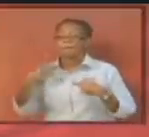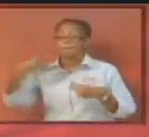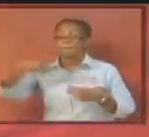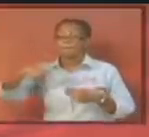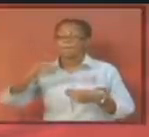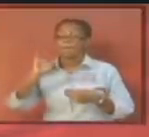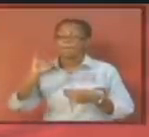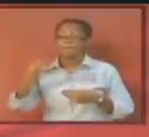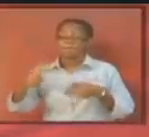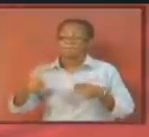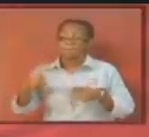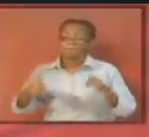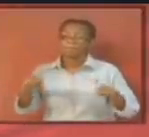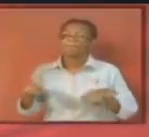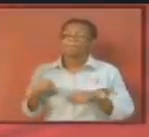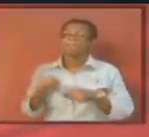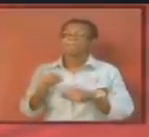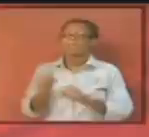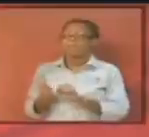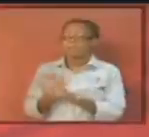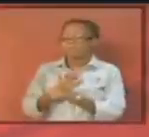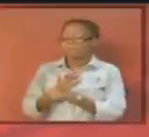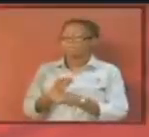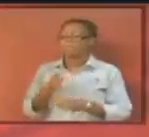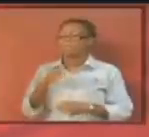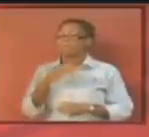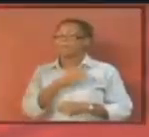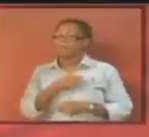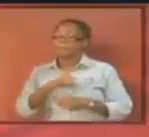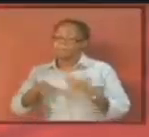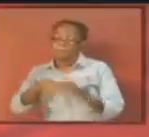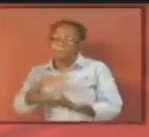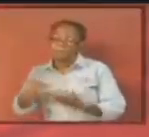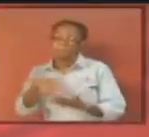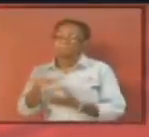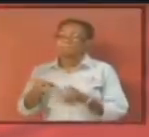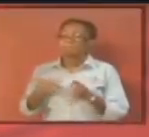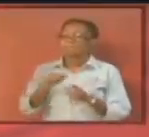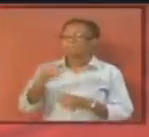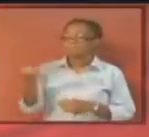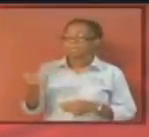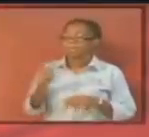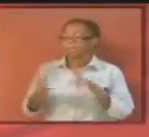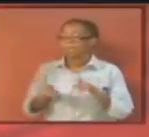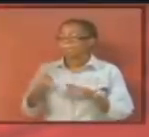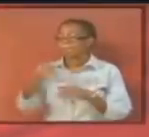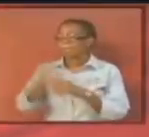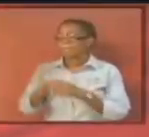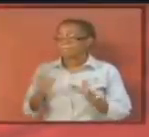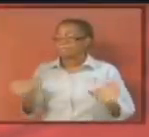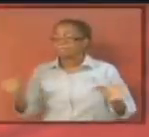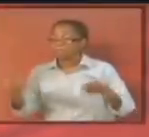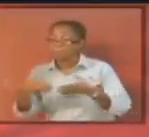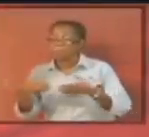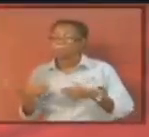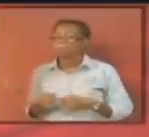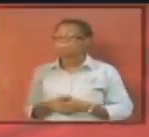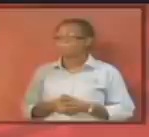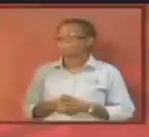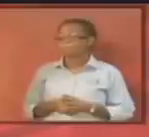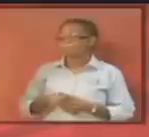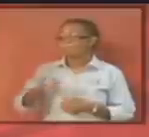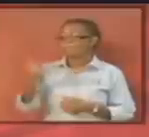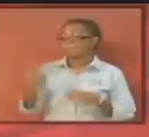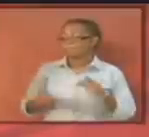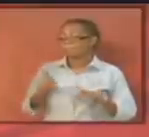people will also have P1, and the answer is yes. If I'm infected with a particular variant, that is the variant that I'm going to